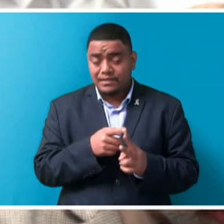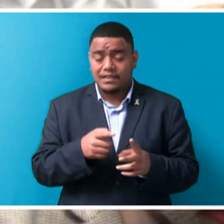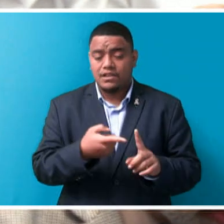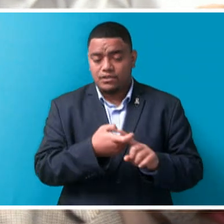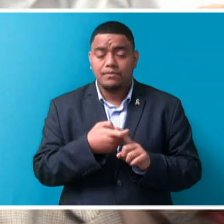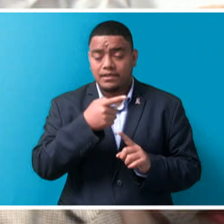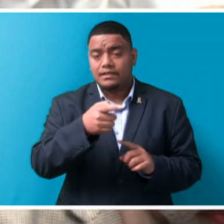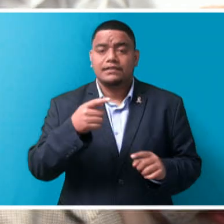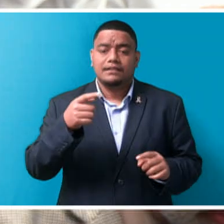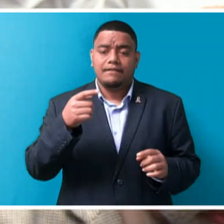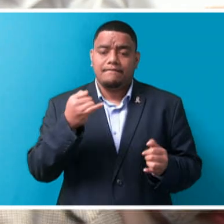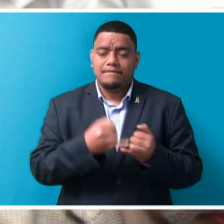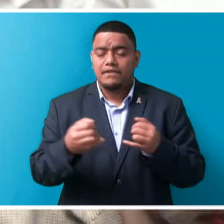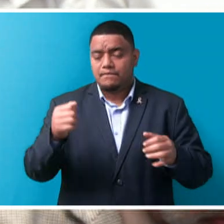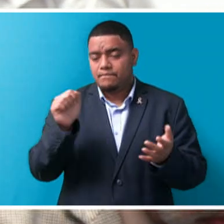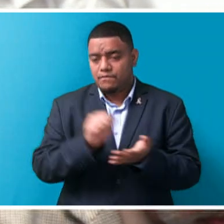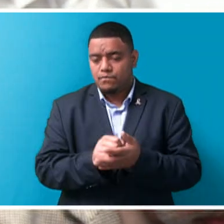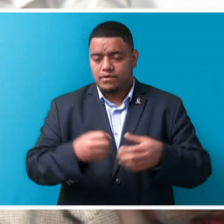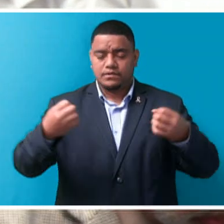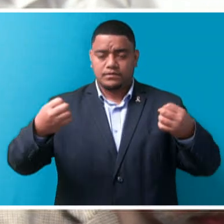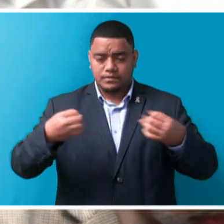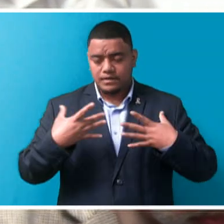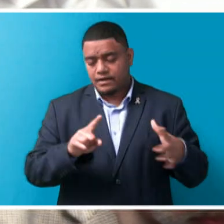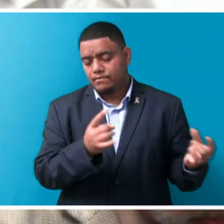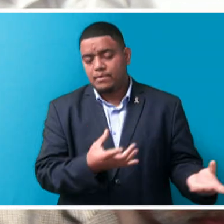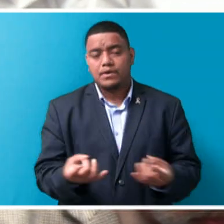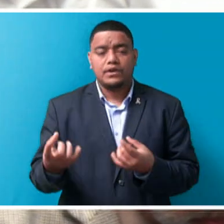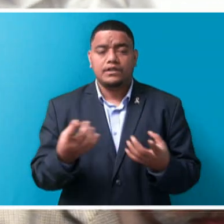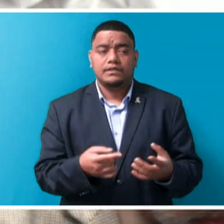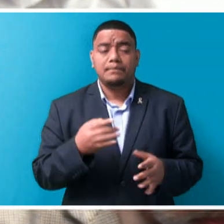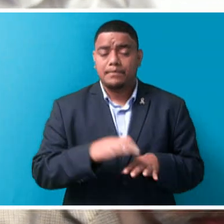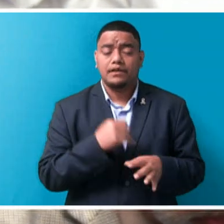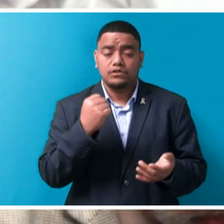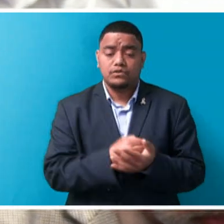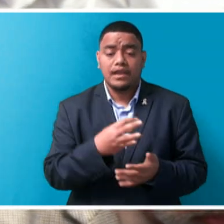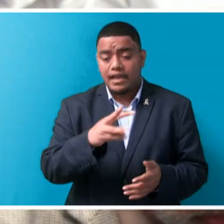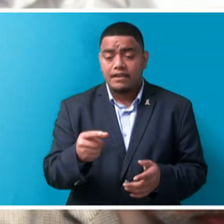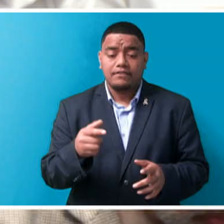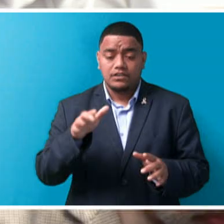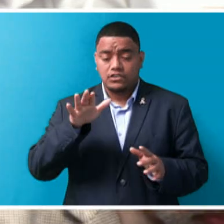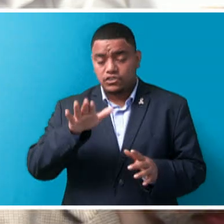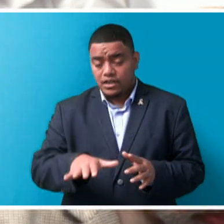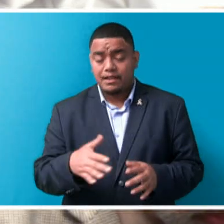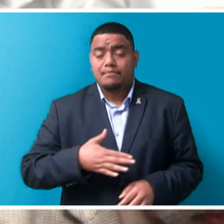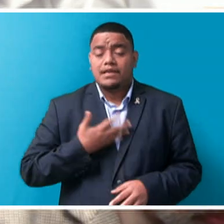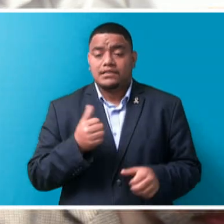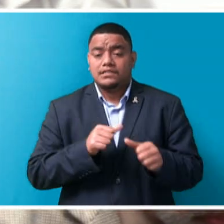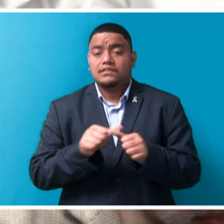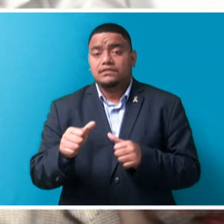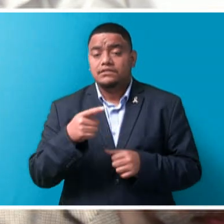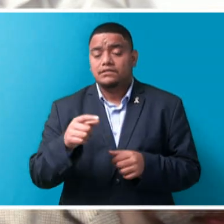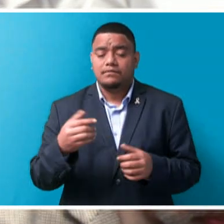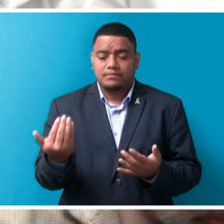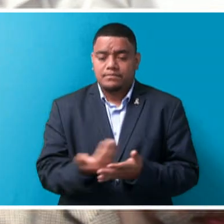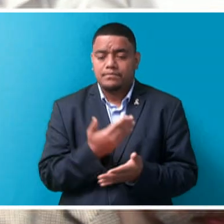conducts rigorous screening, assessment, and preparation. This ensures that every child's safety and best interests are fully secured